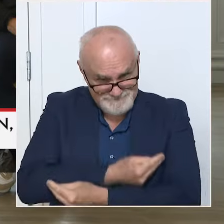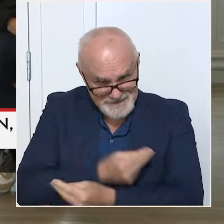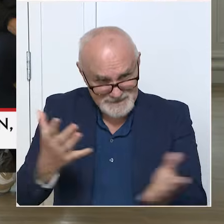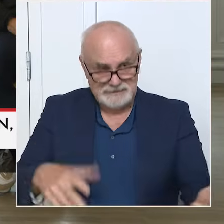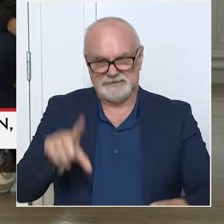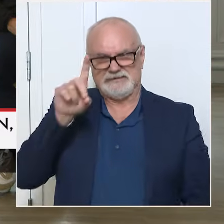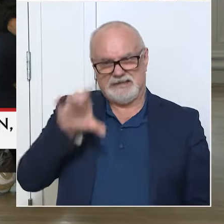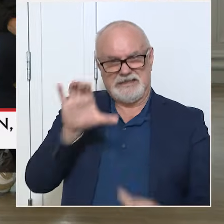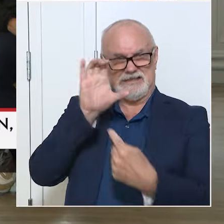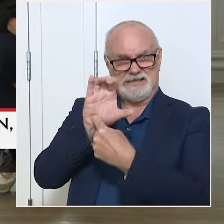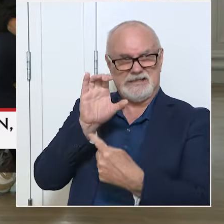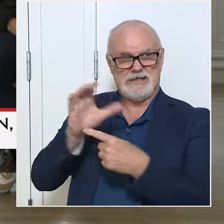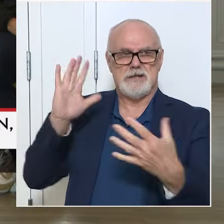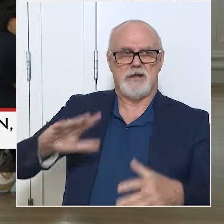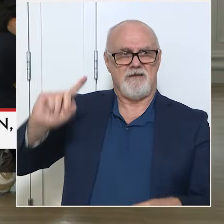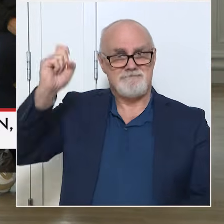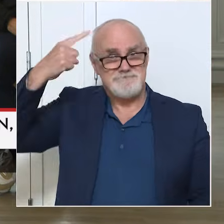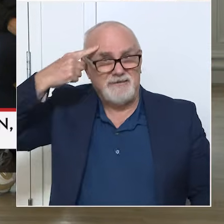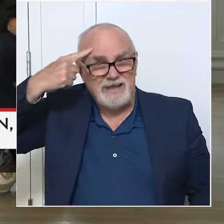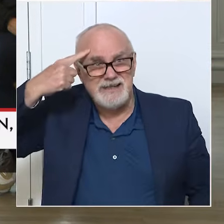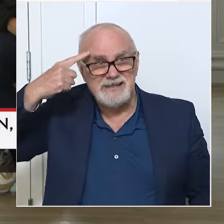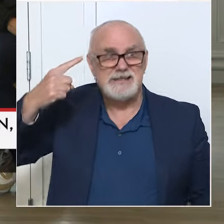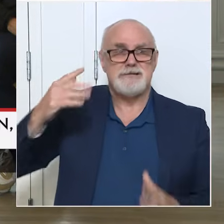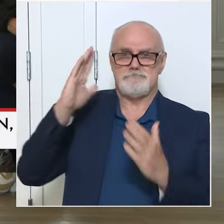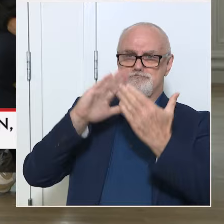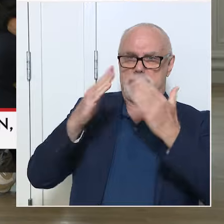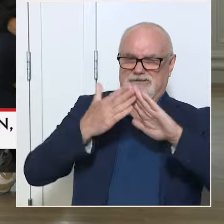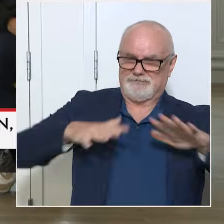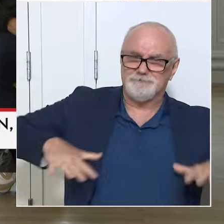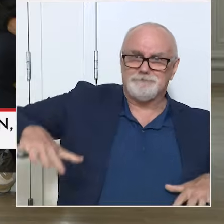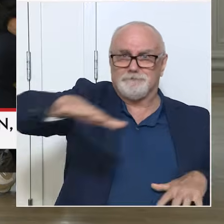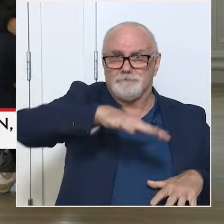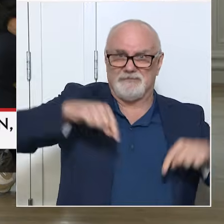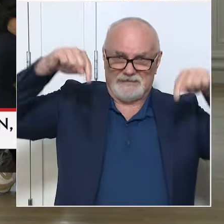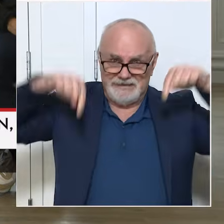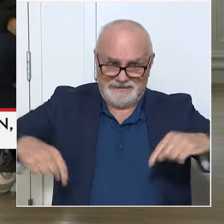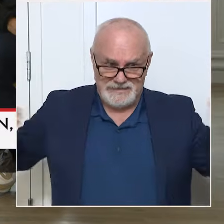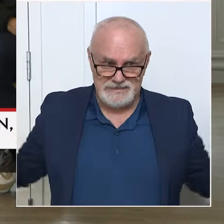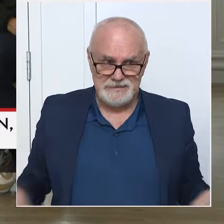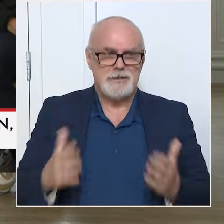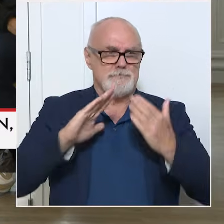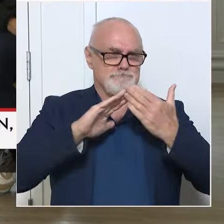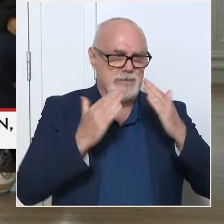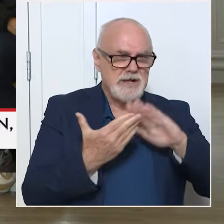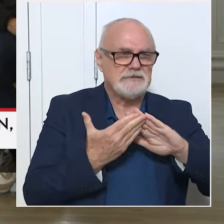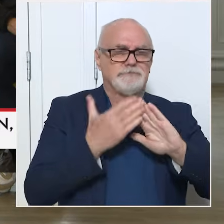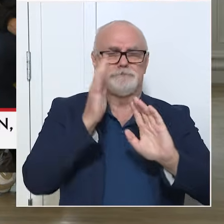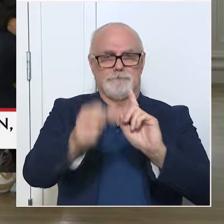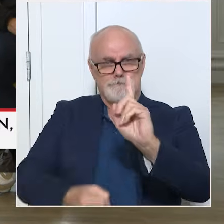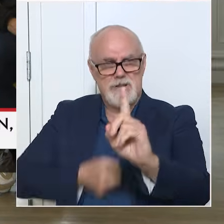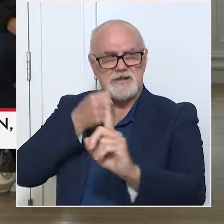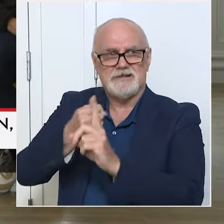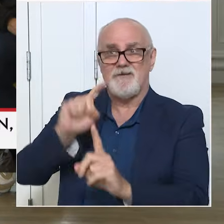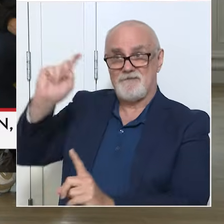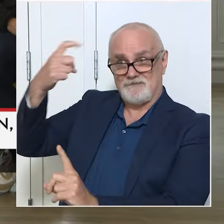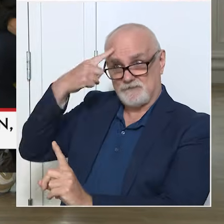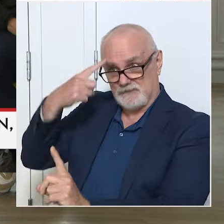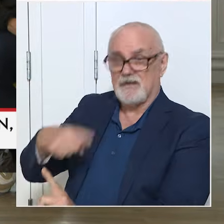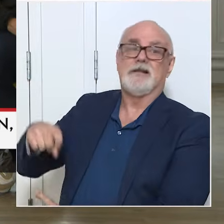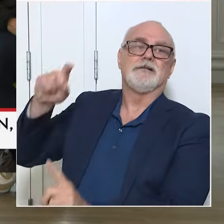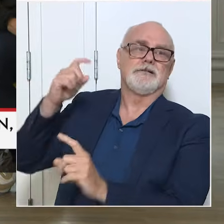It's where local opportunity meets global impact, and where businesses like ours can